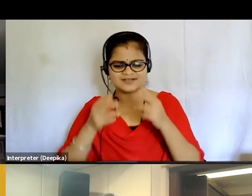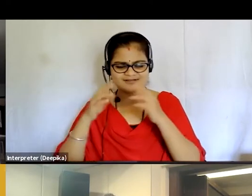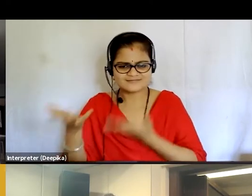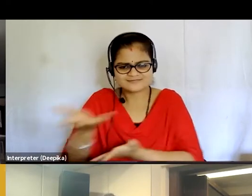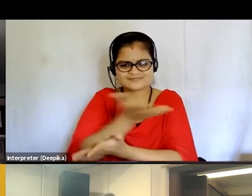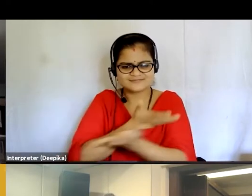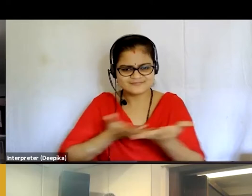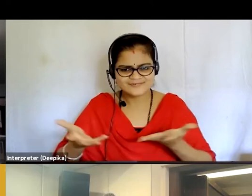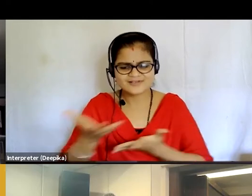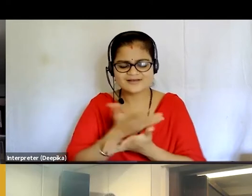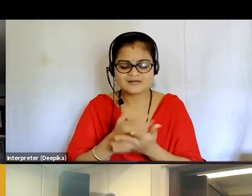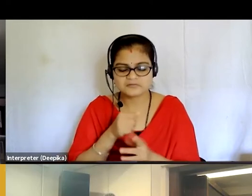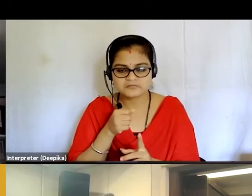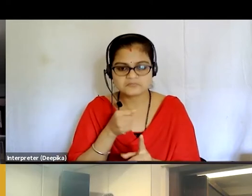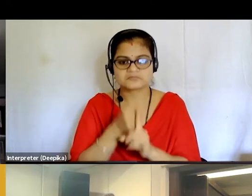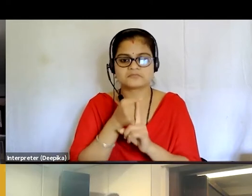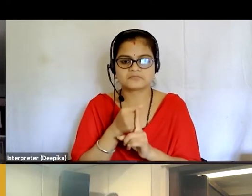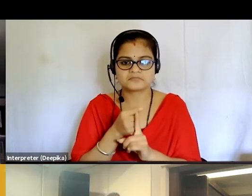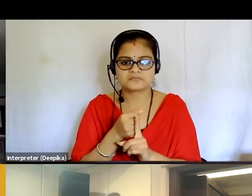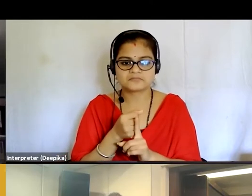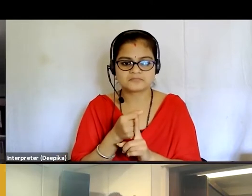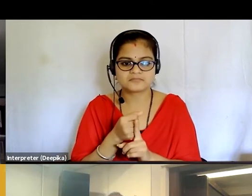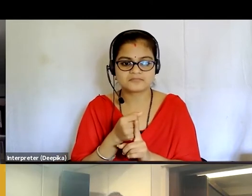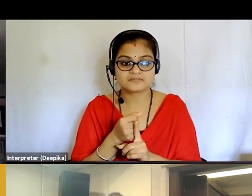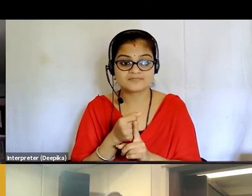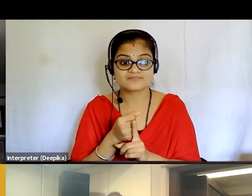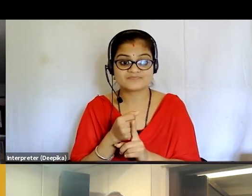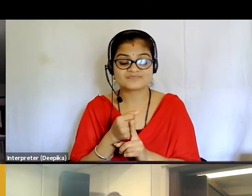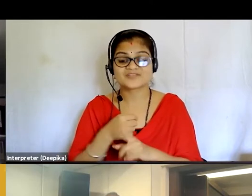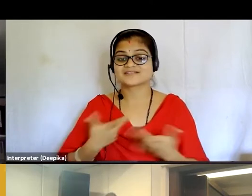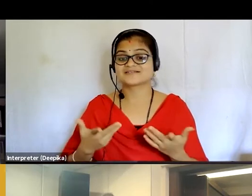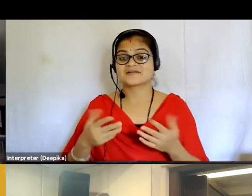many times very heated. You know, I wouldn't say heated, passionate.